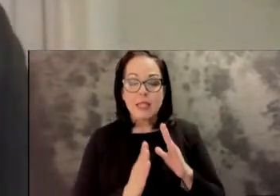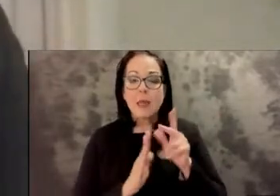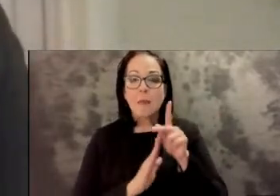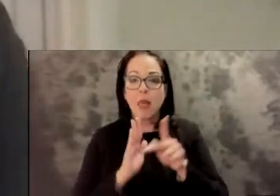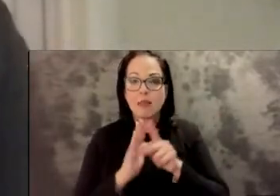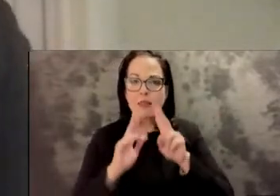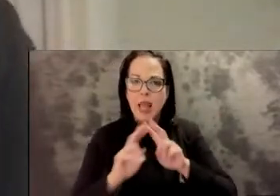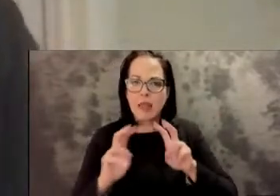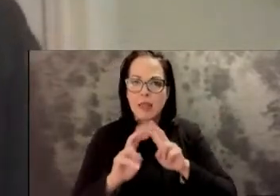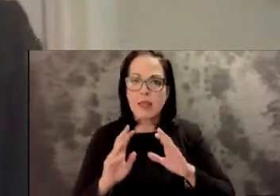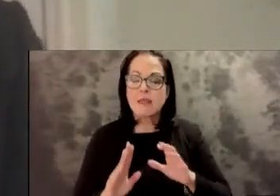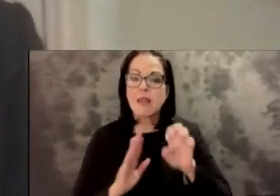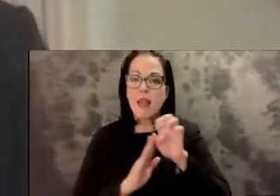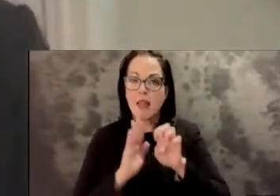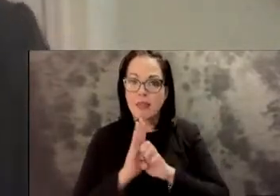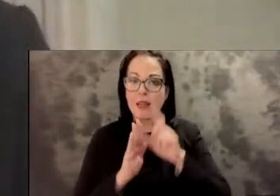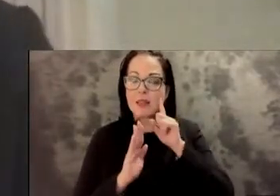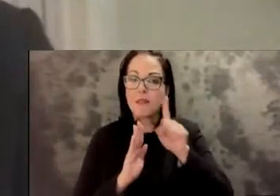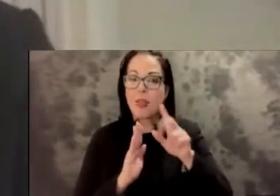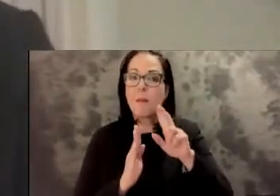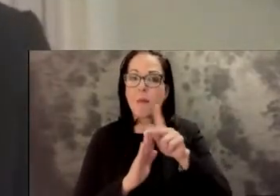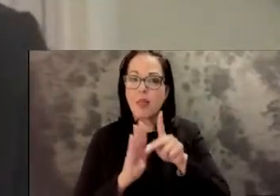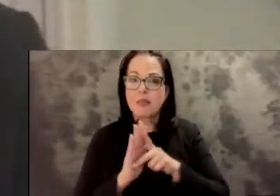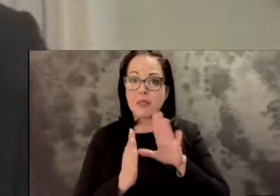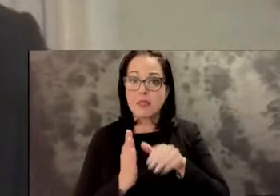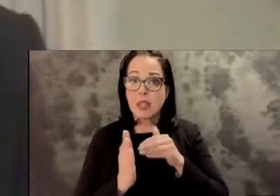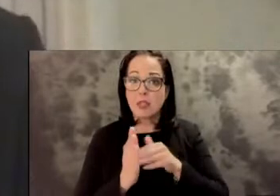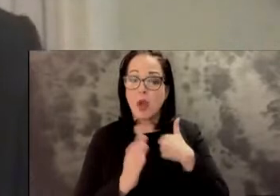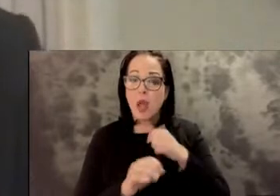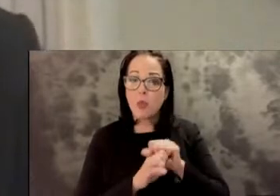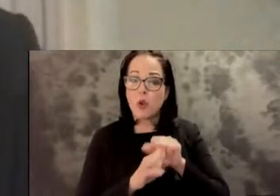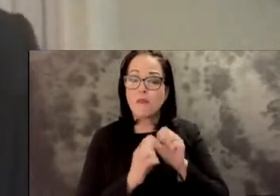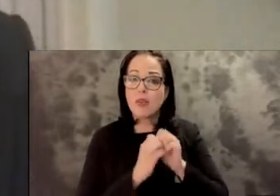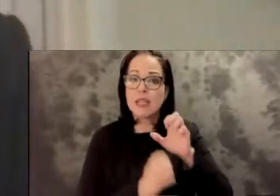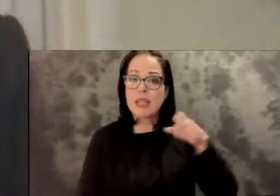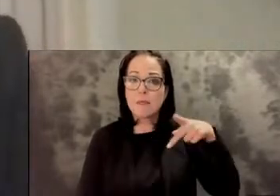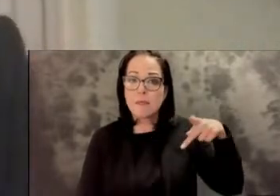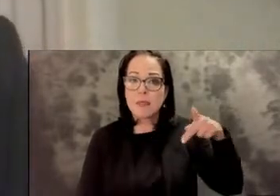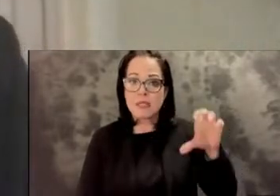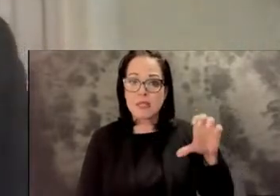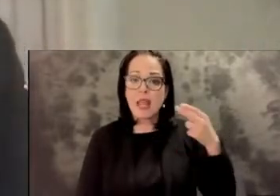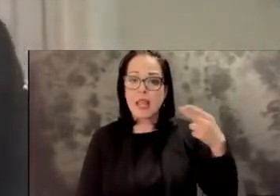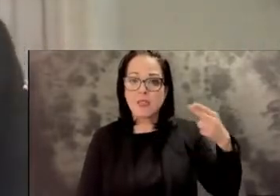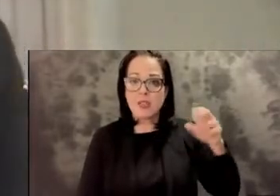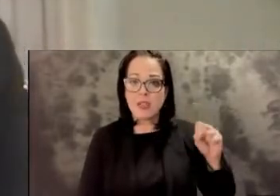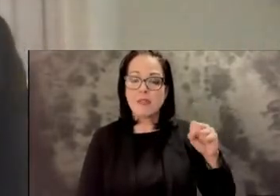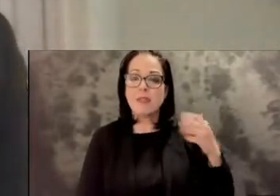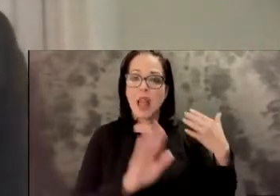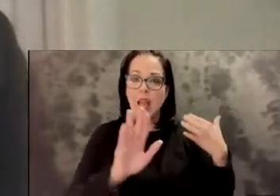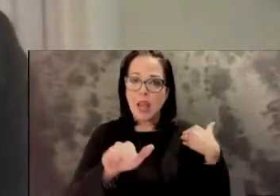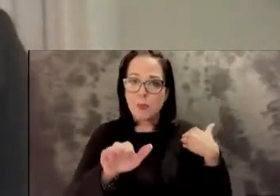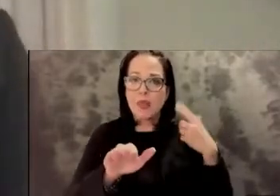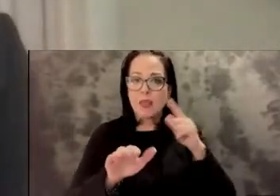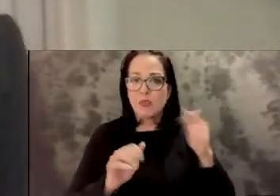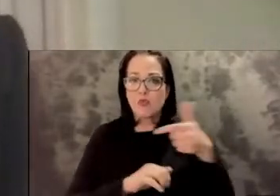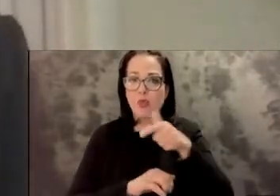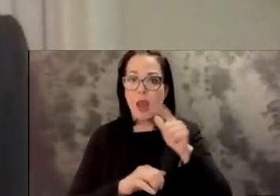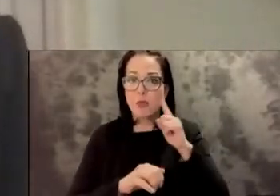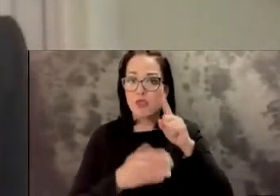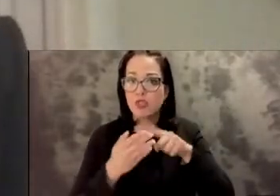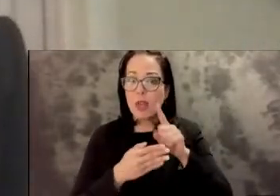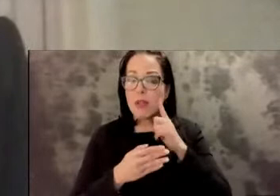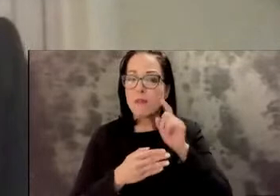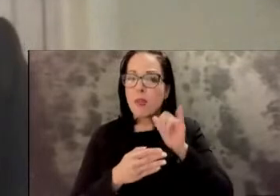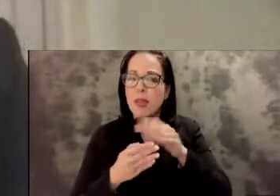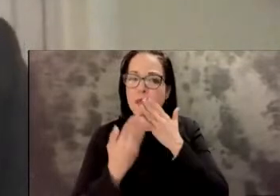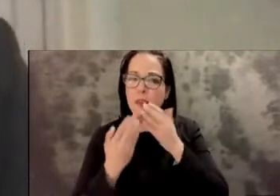analyst at the Ethics and Public Policy Center, where I work on EPPC's HHS Accountability Project. Thank you for the opportunity